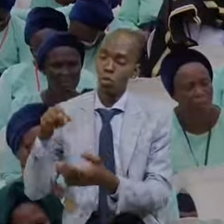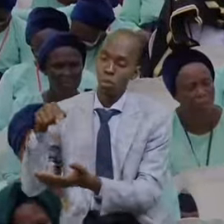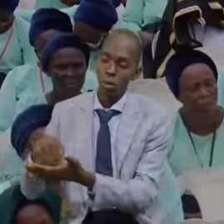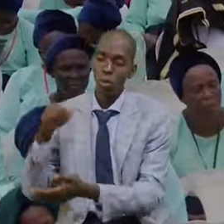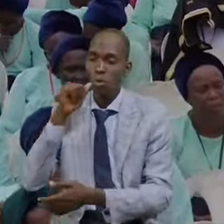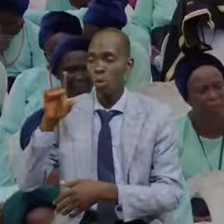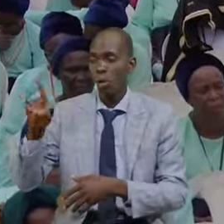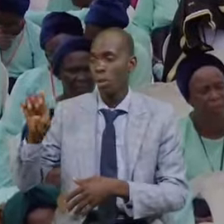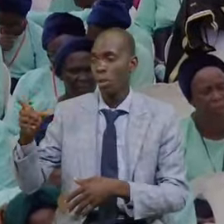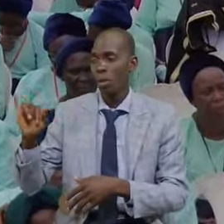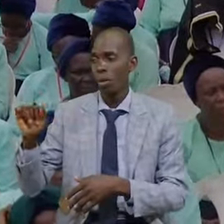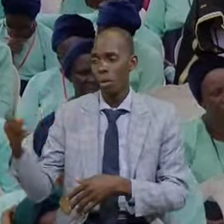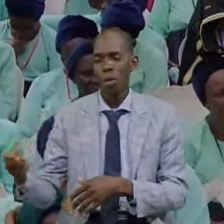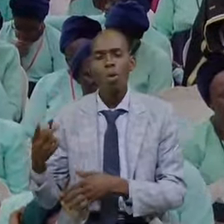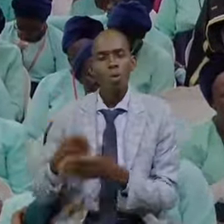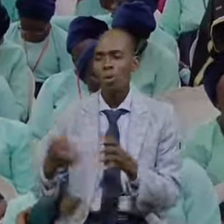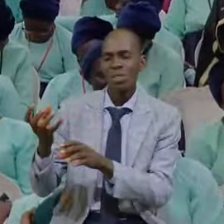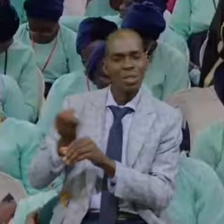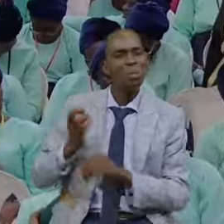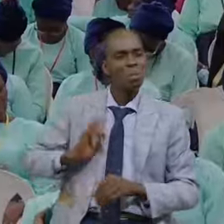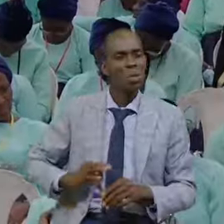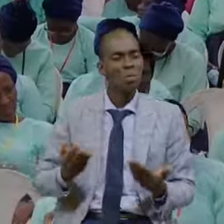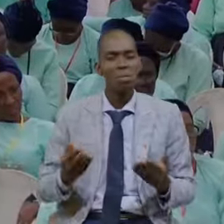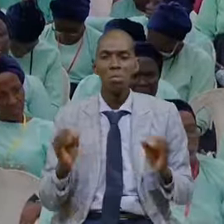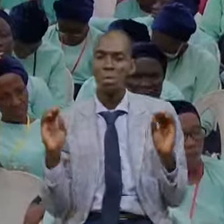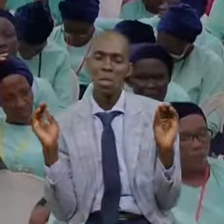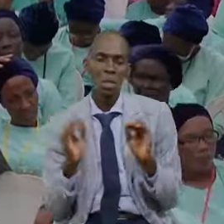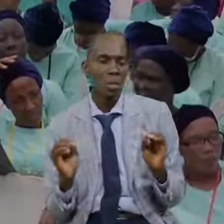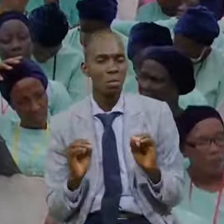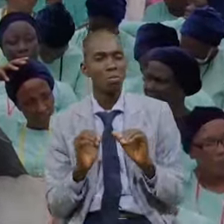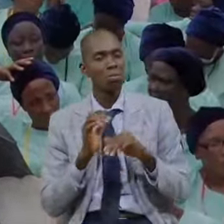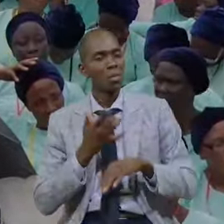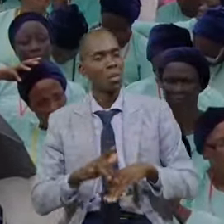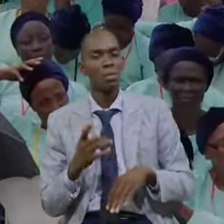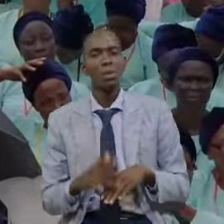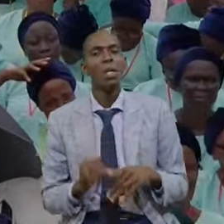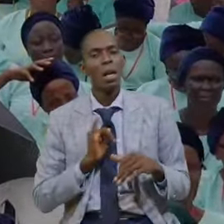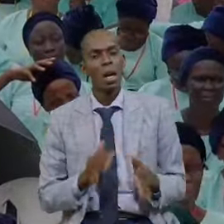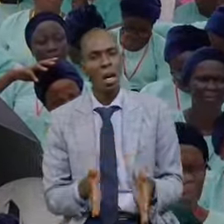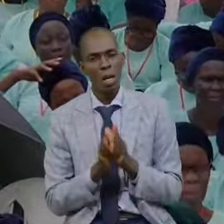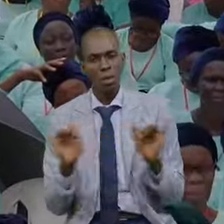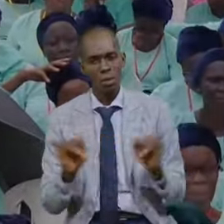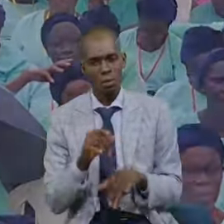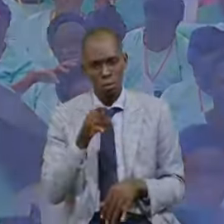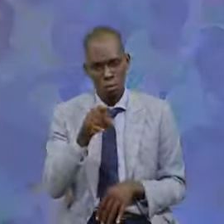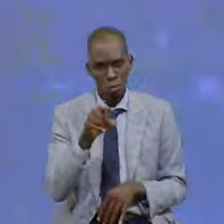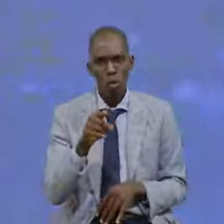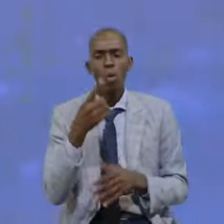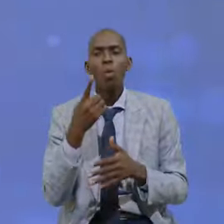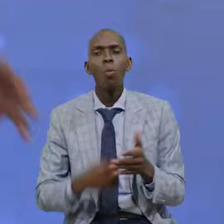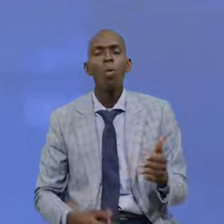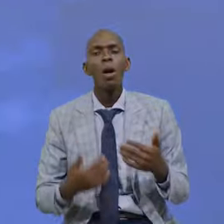you've got. Nothing. And I'm going to ask you, what have you got? Think about, you must